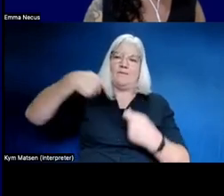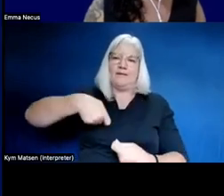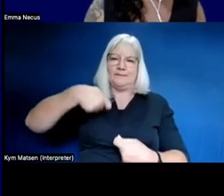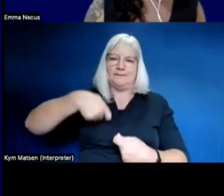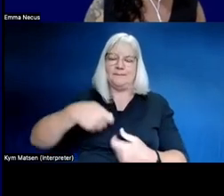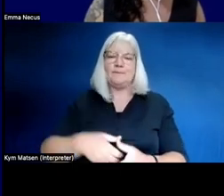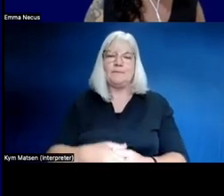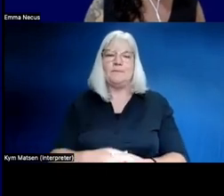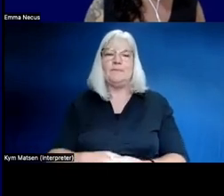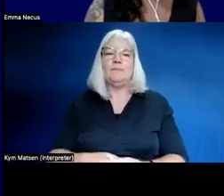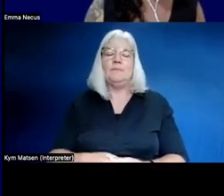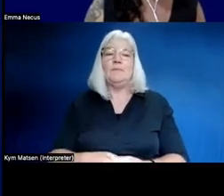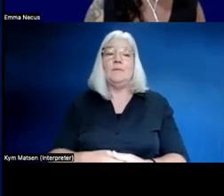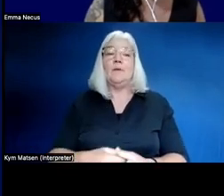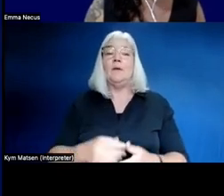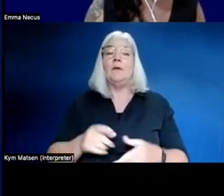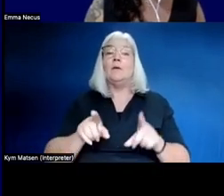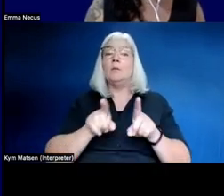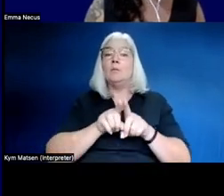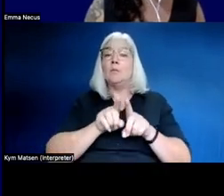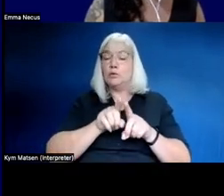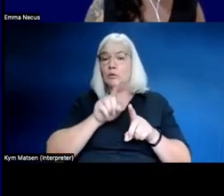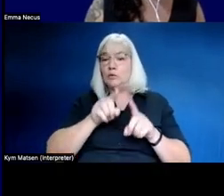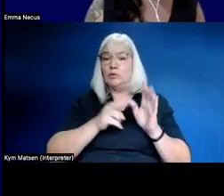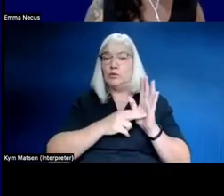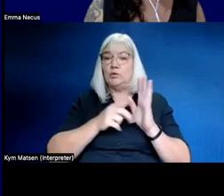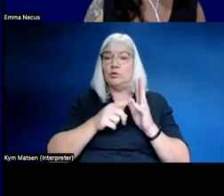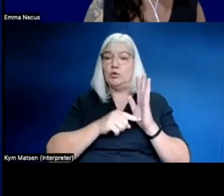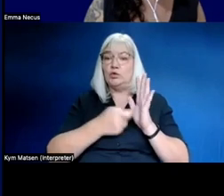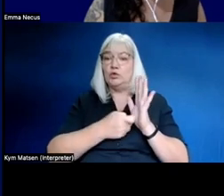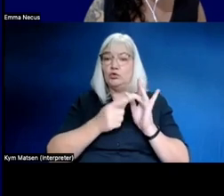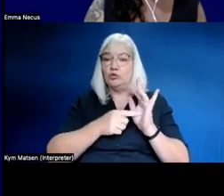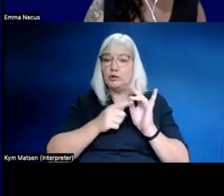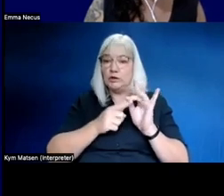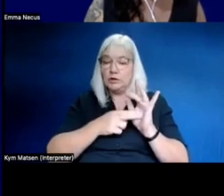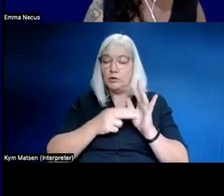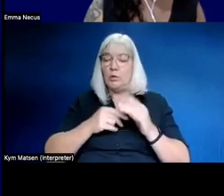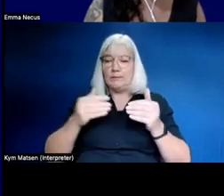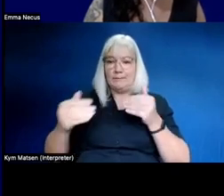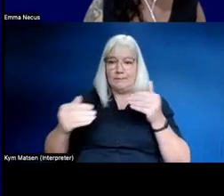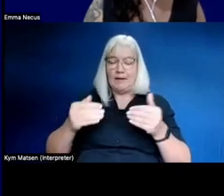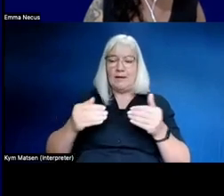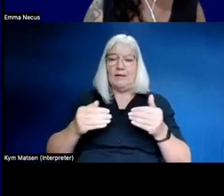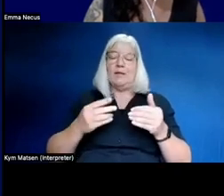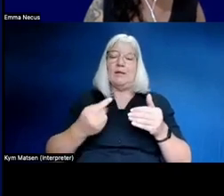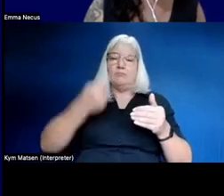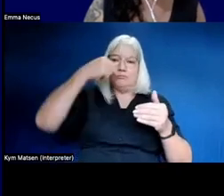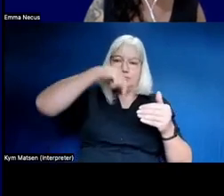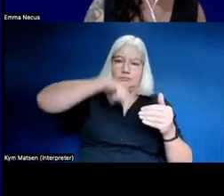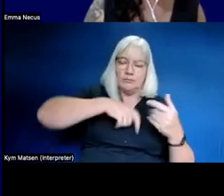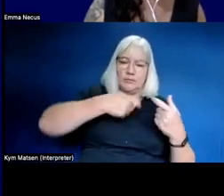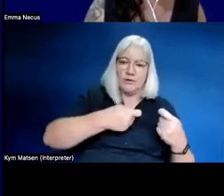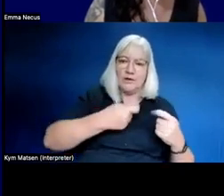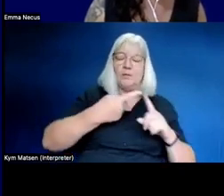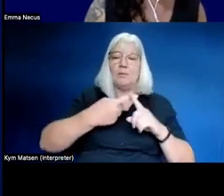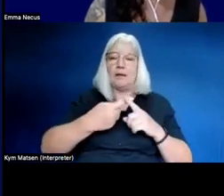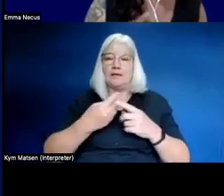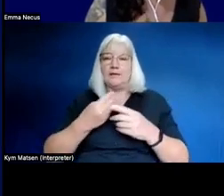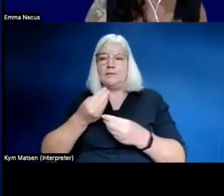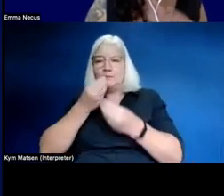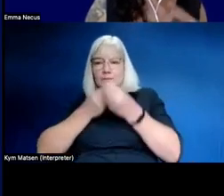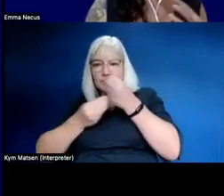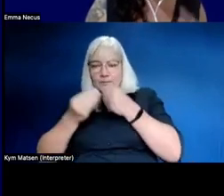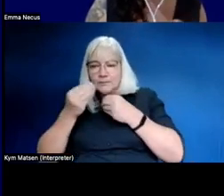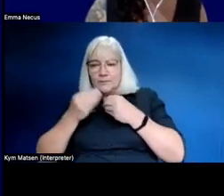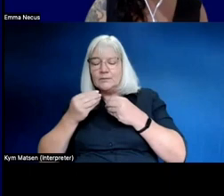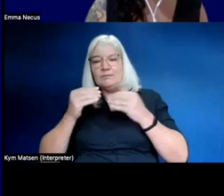For Bella, we're looking at balancing oral intake with the tube feeds, and she also has some allergies and intolerances we're trying to manage, which are key